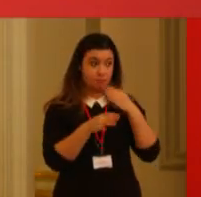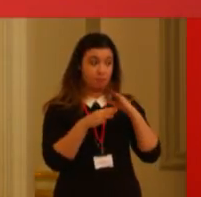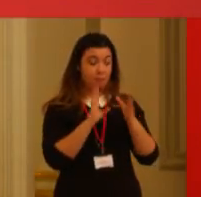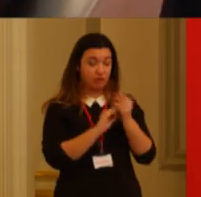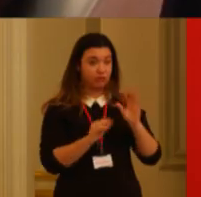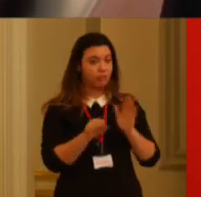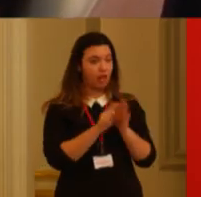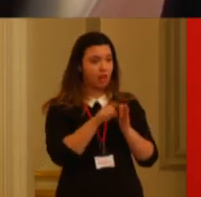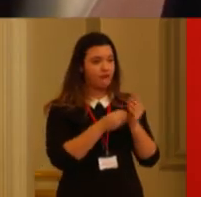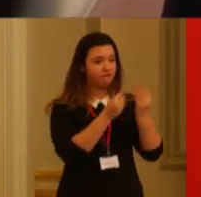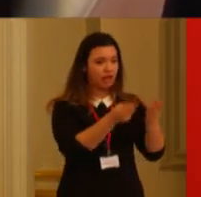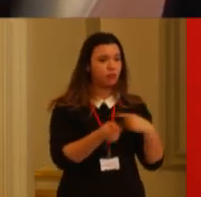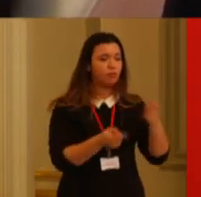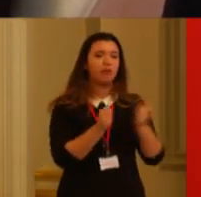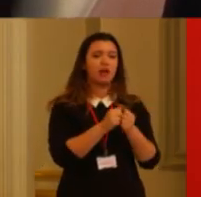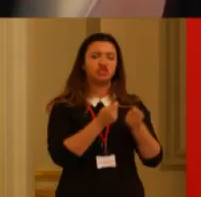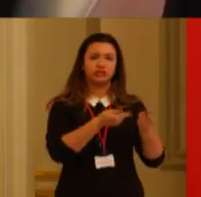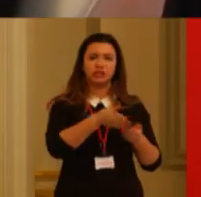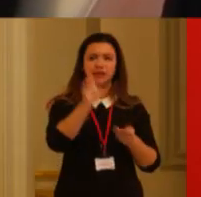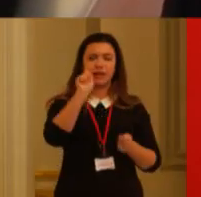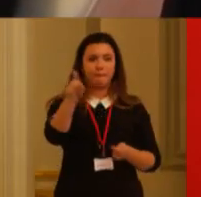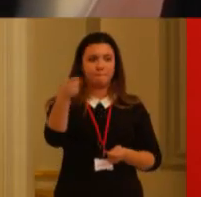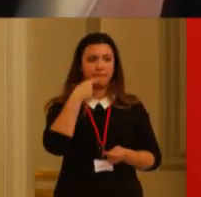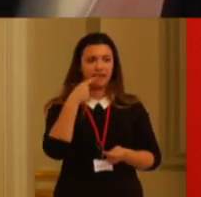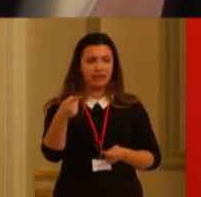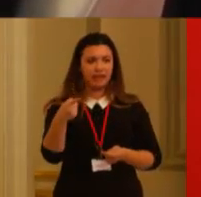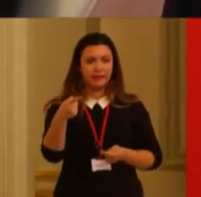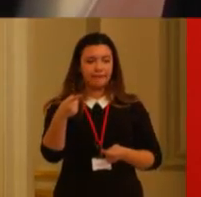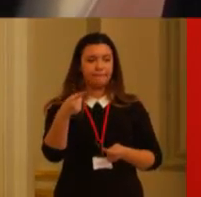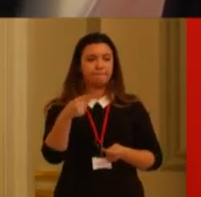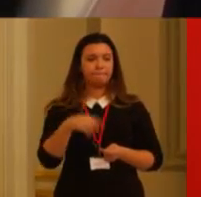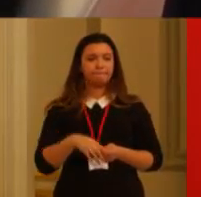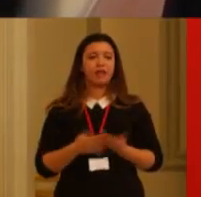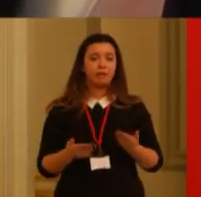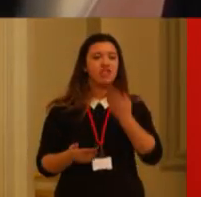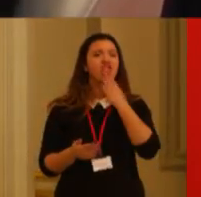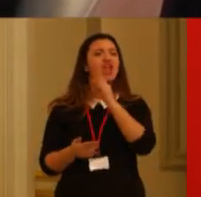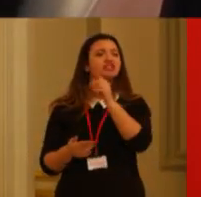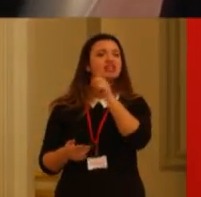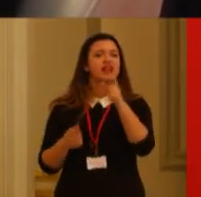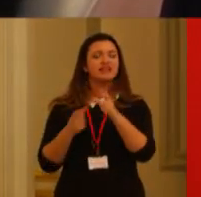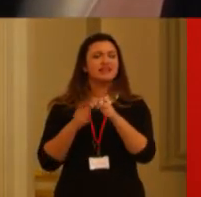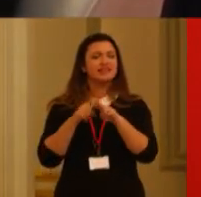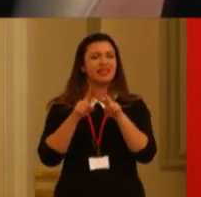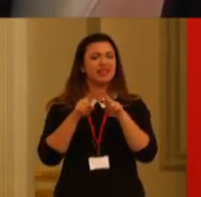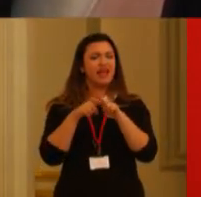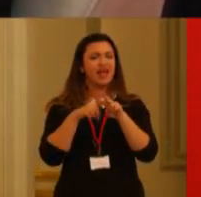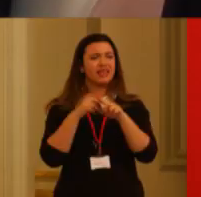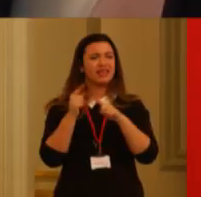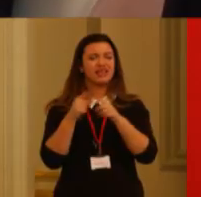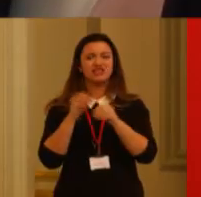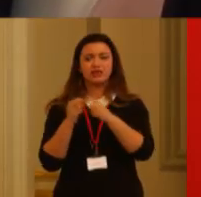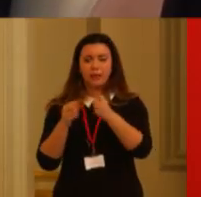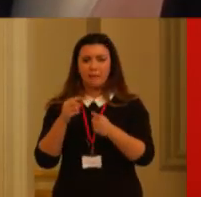It became a certification program for jobless youngsters. They were also appointed to jobs in industry,